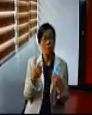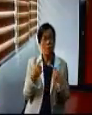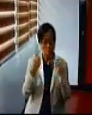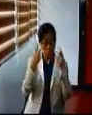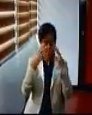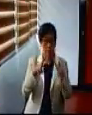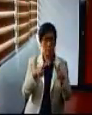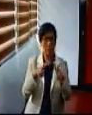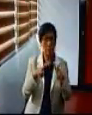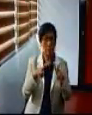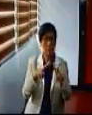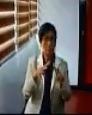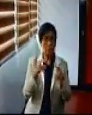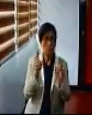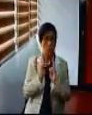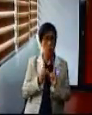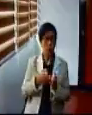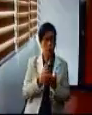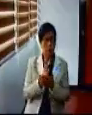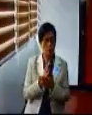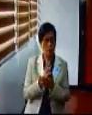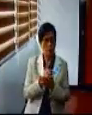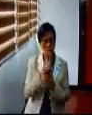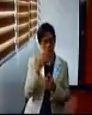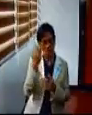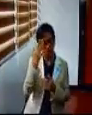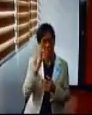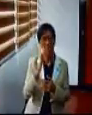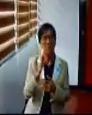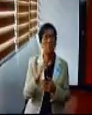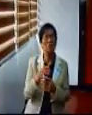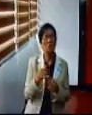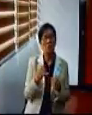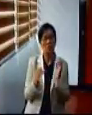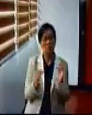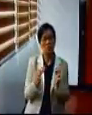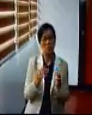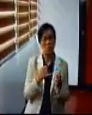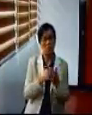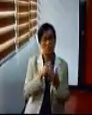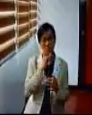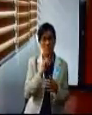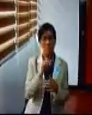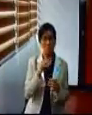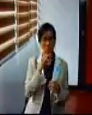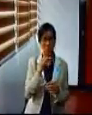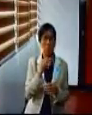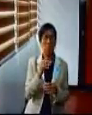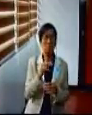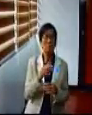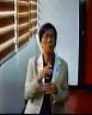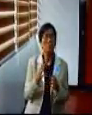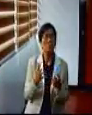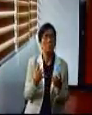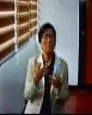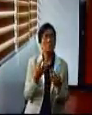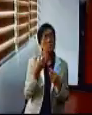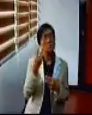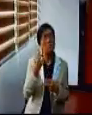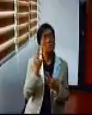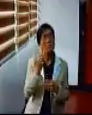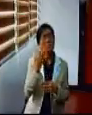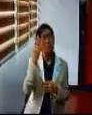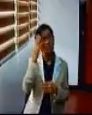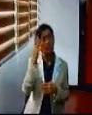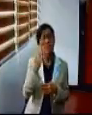rights. It's just that I wouldn't know that it is not. I wouldn't be able to know that it has not violated human